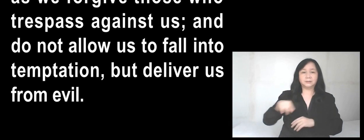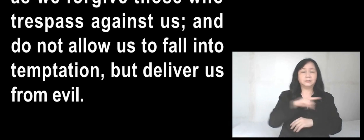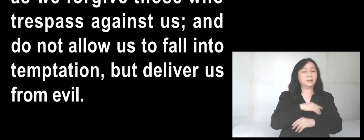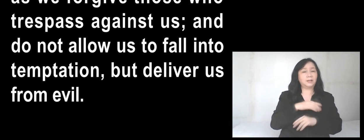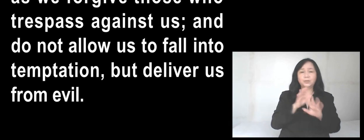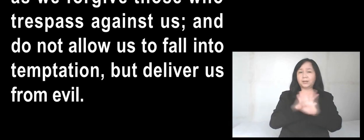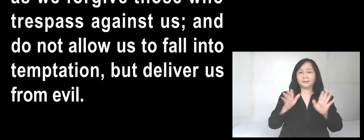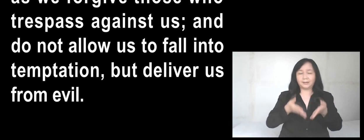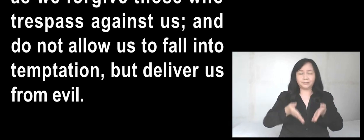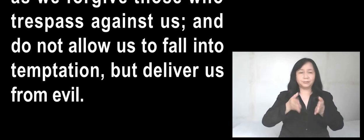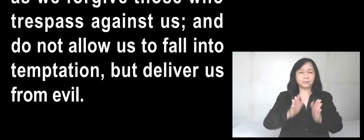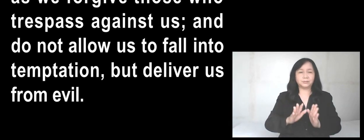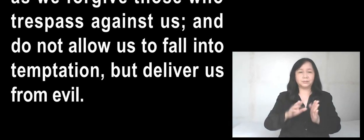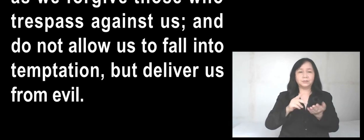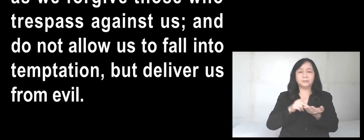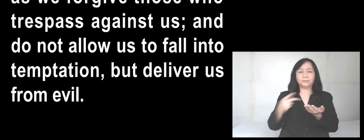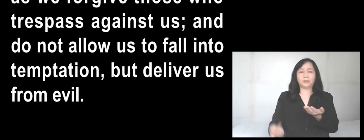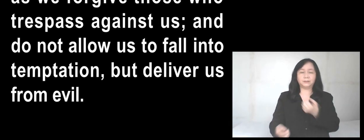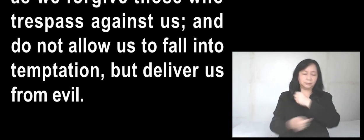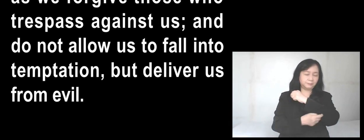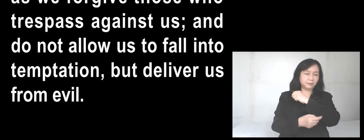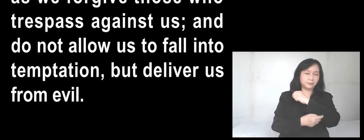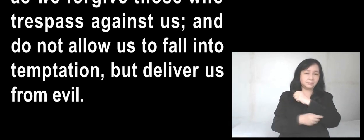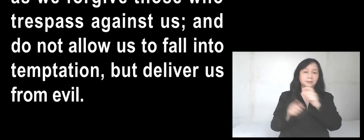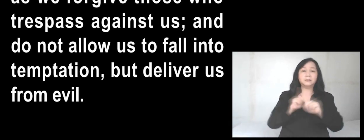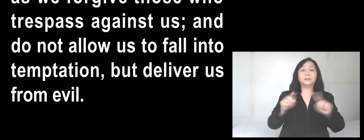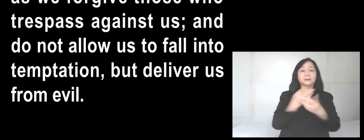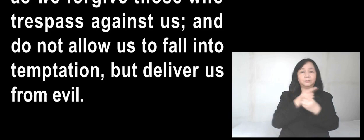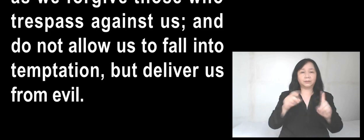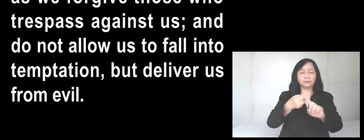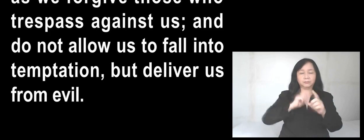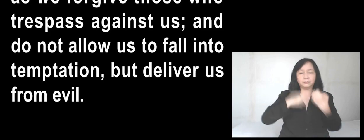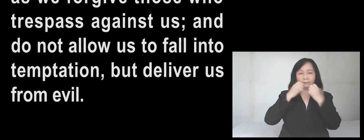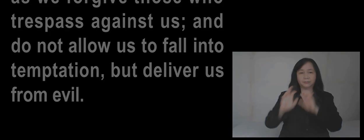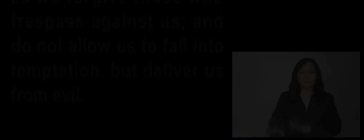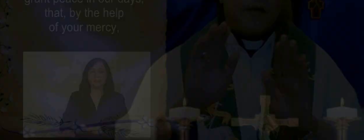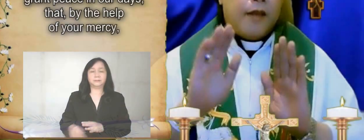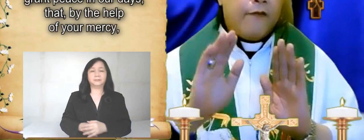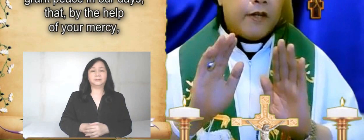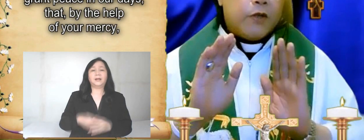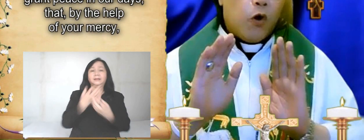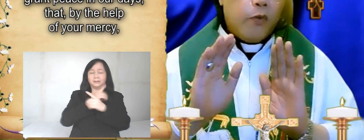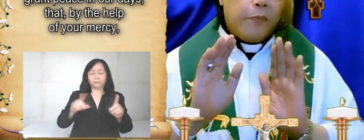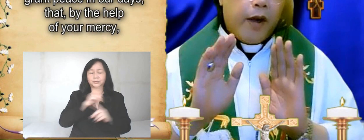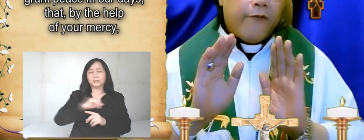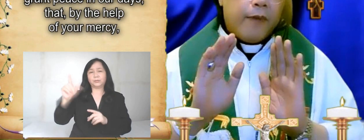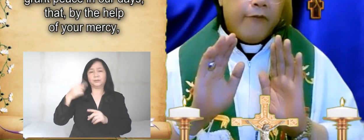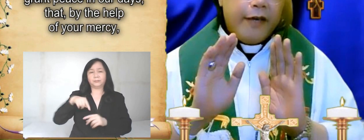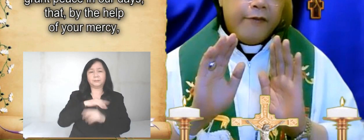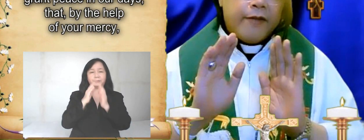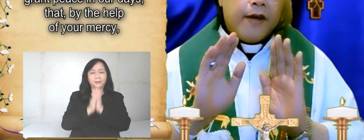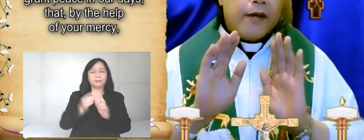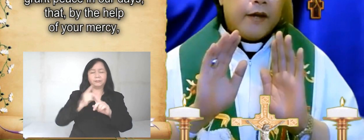And do not allow us to fall into temptation, but deliver us from evil. Deliver us, Lord, we pray,